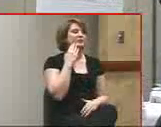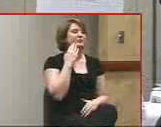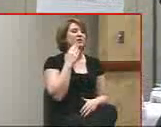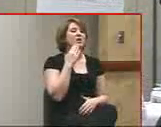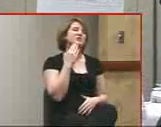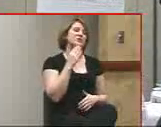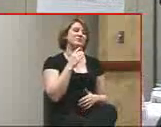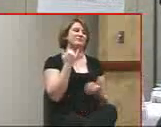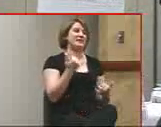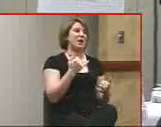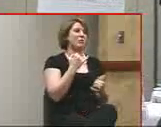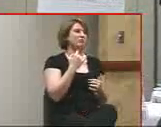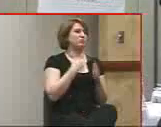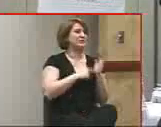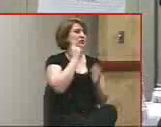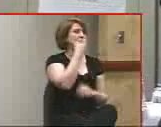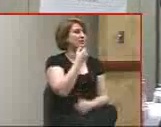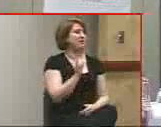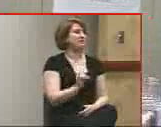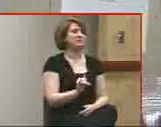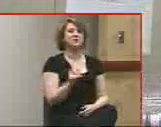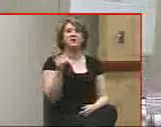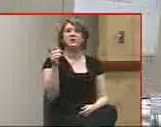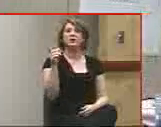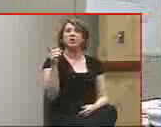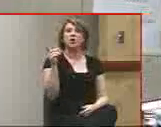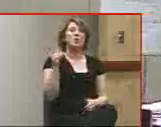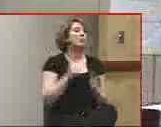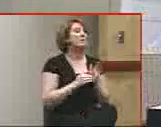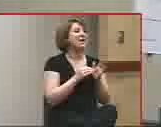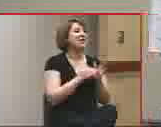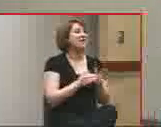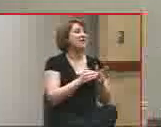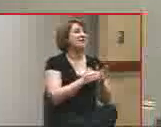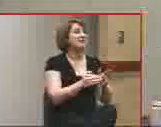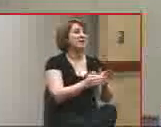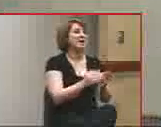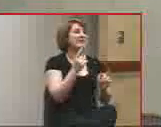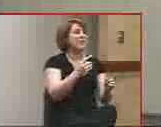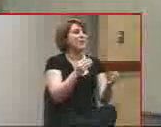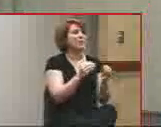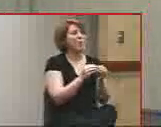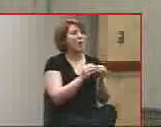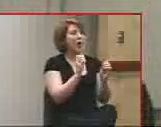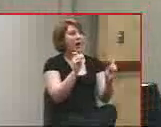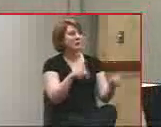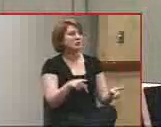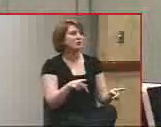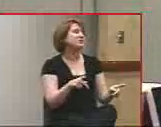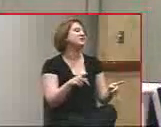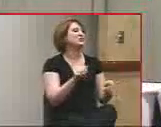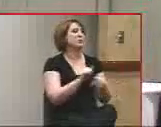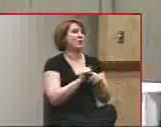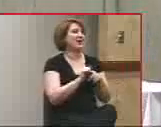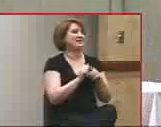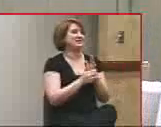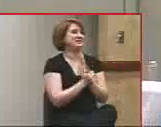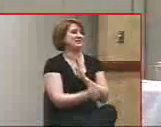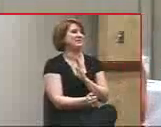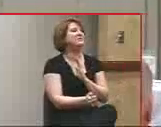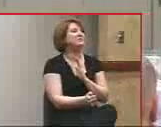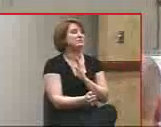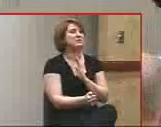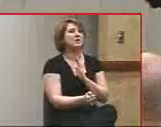like? More repetitive, give her more opportunities to practice the skill until she's mastered it. All right,